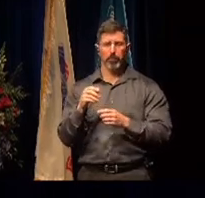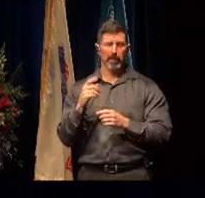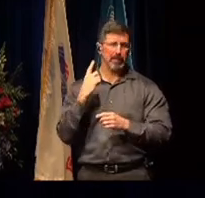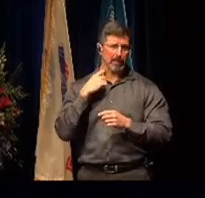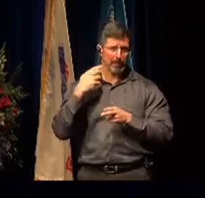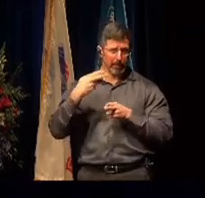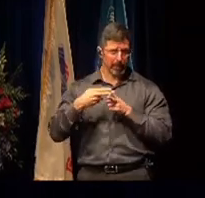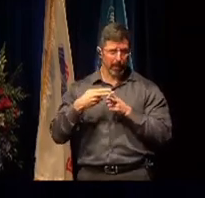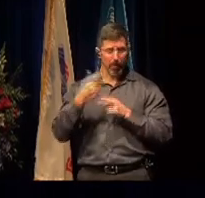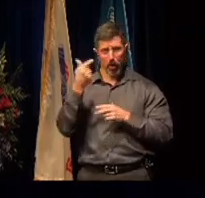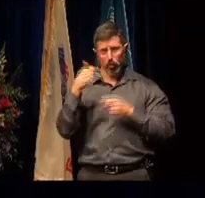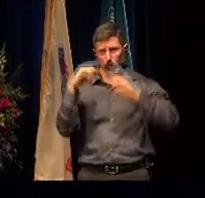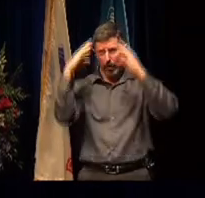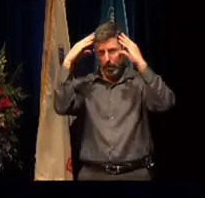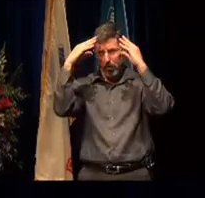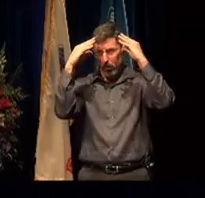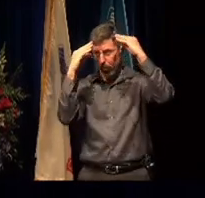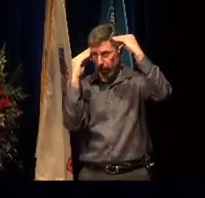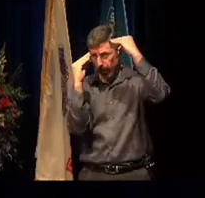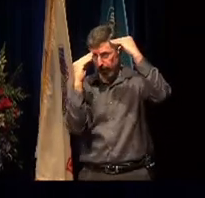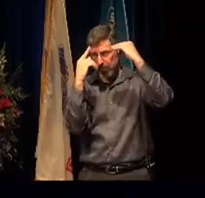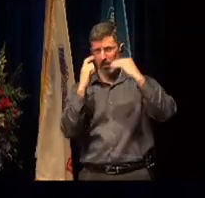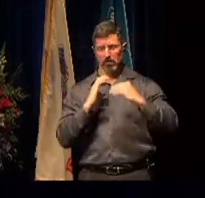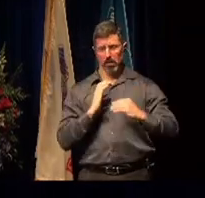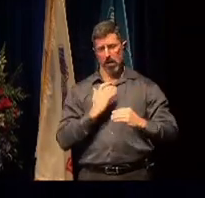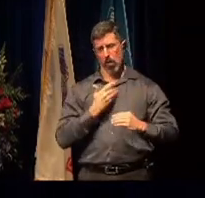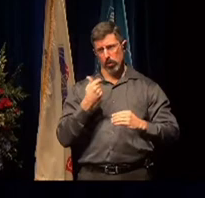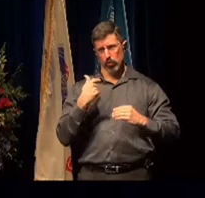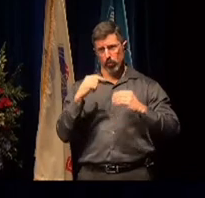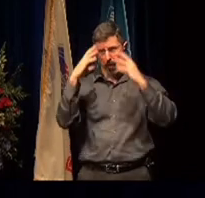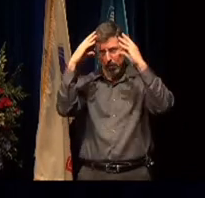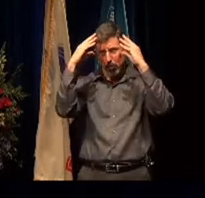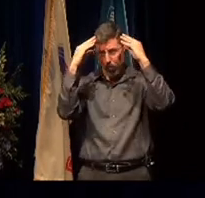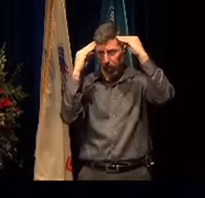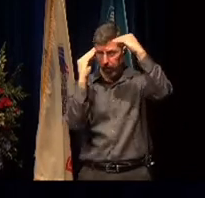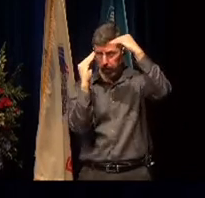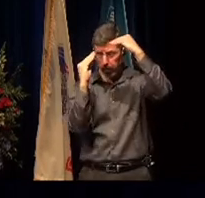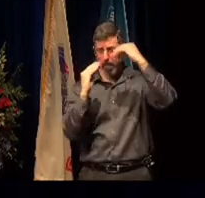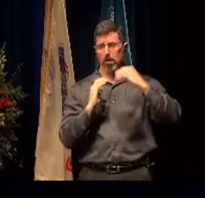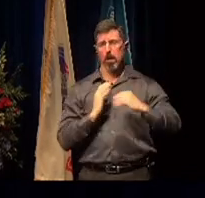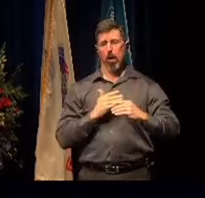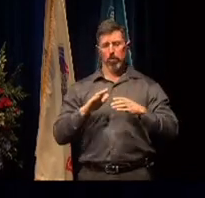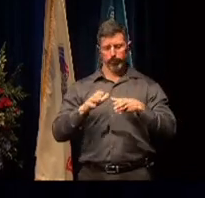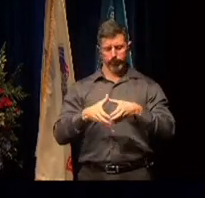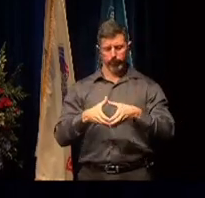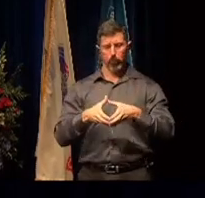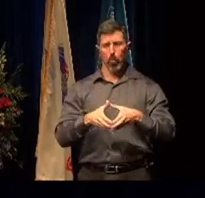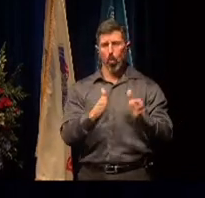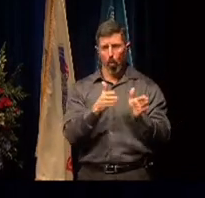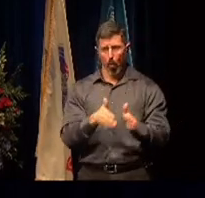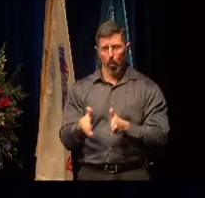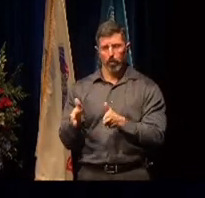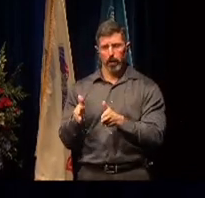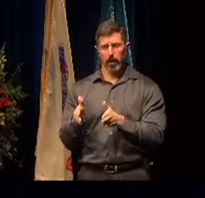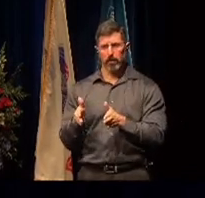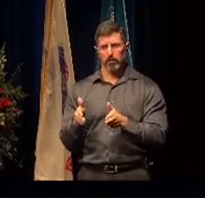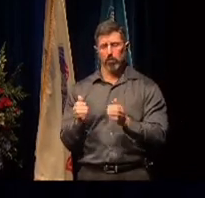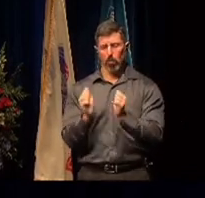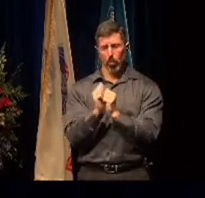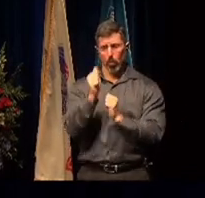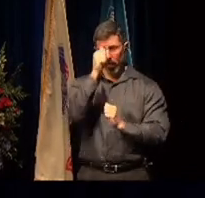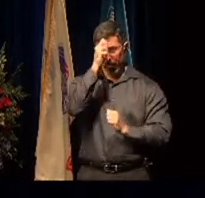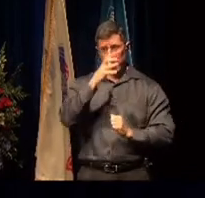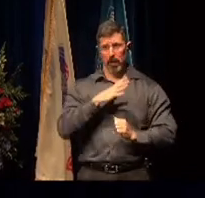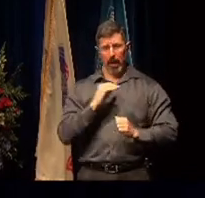Green Berets that we wear, are a force that is organized, manned, trained,